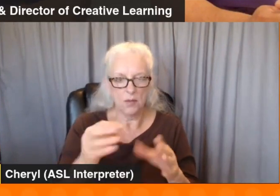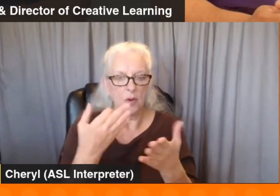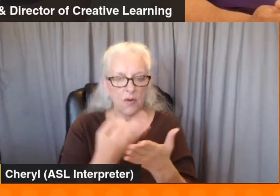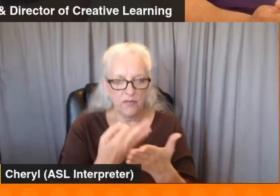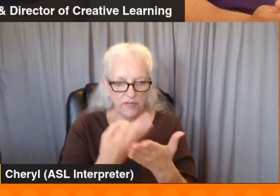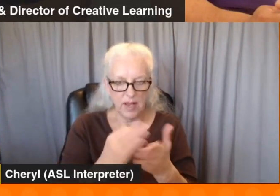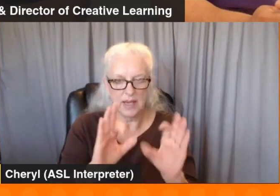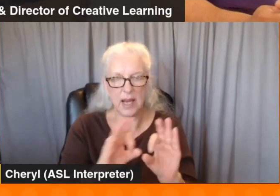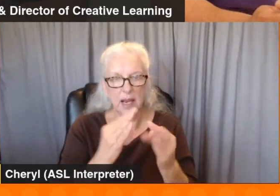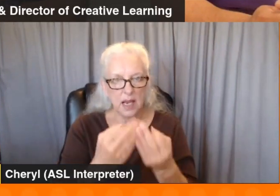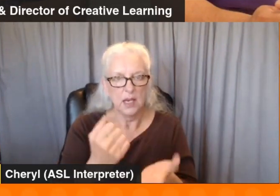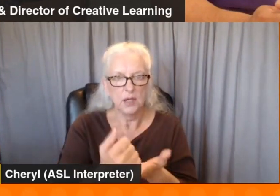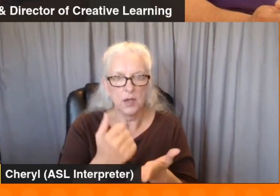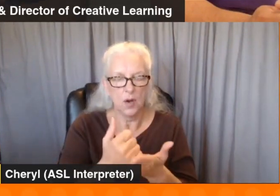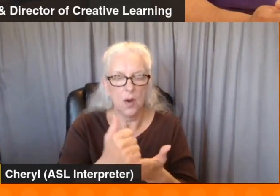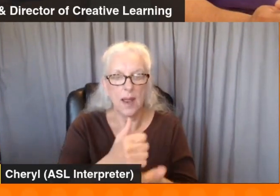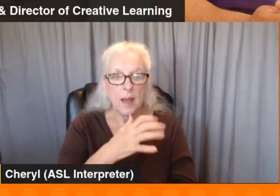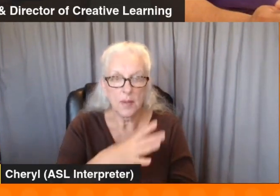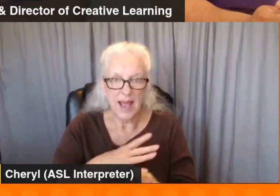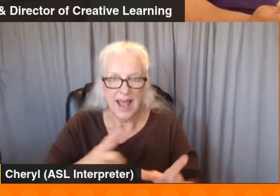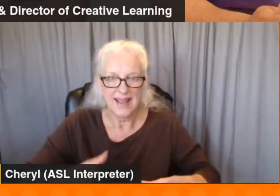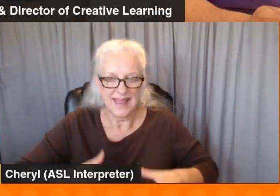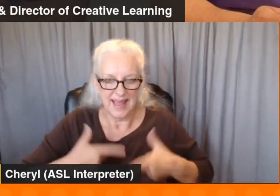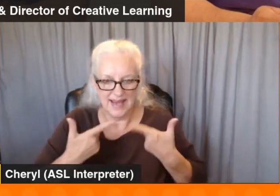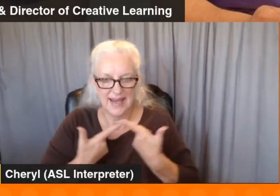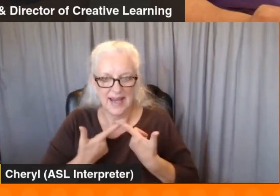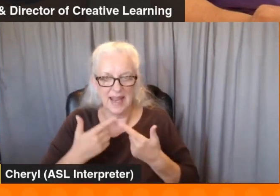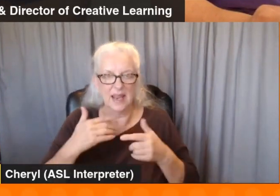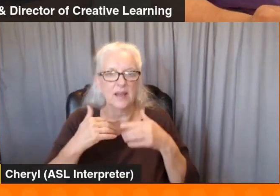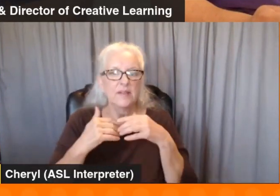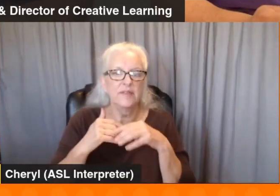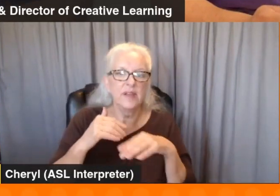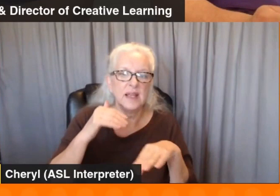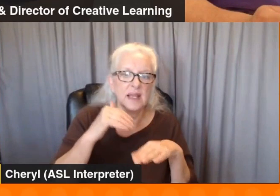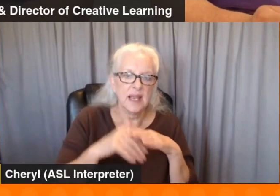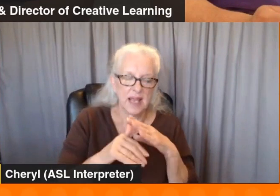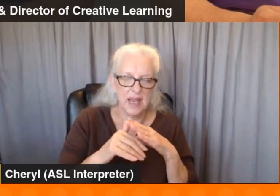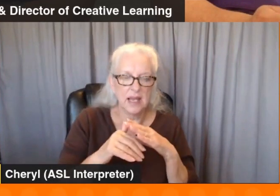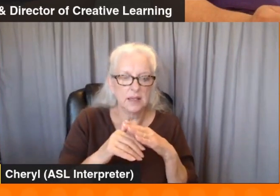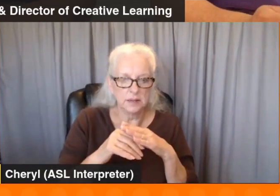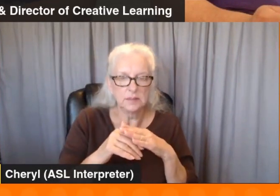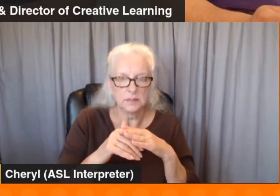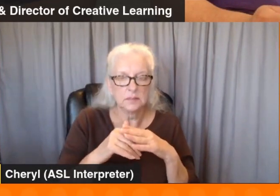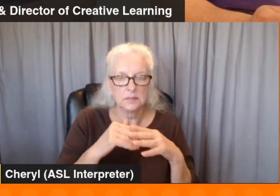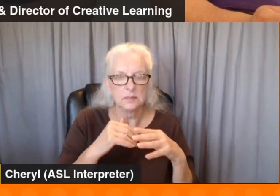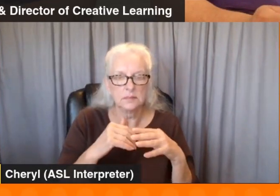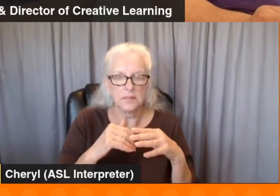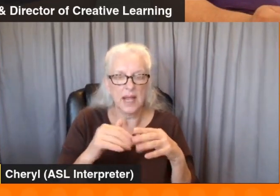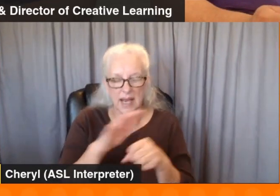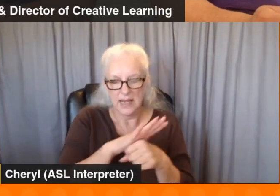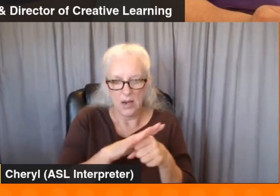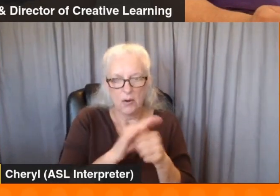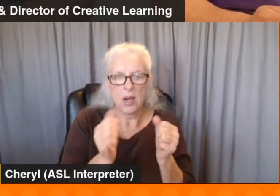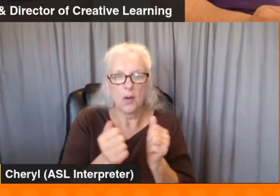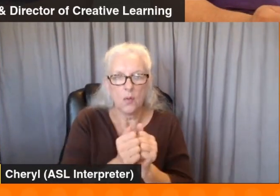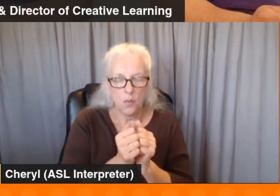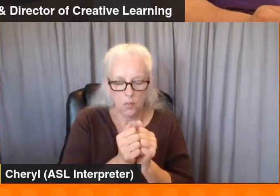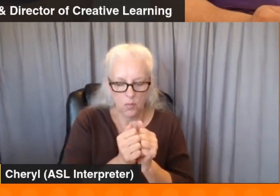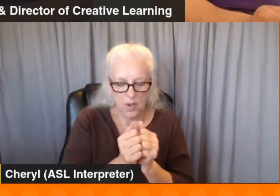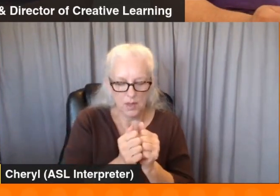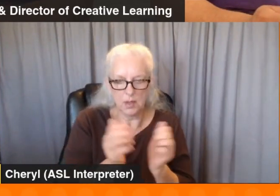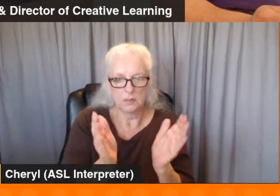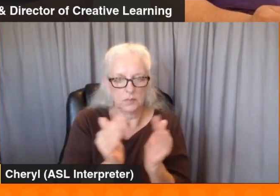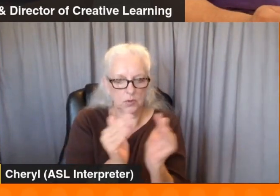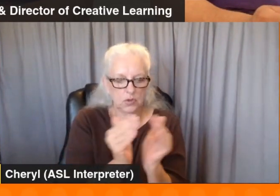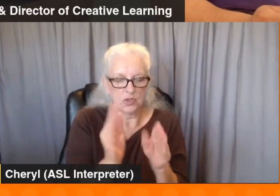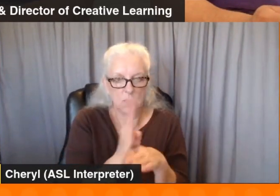to empower women who live in underserved communities to build small businesses and create better lives for their families. Sarah